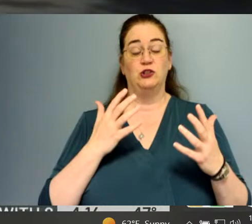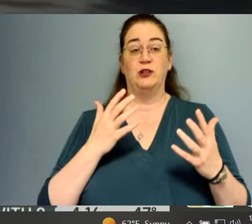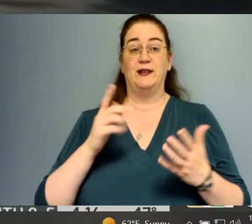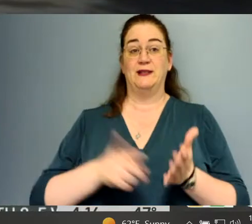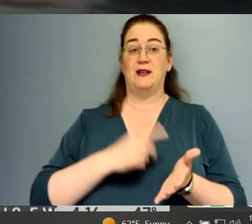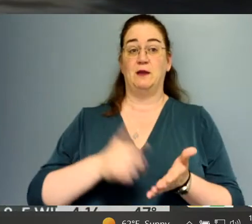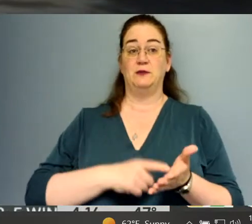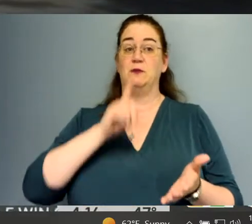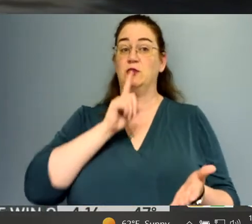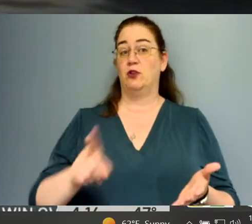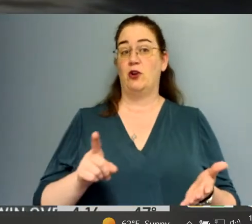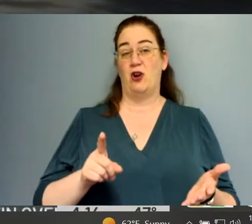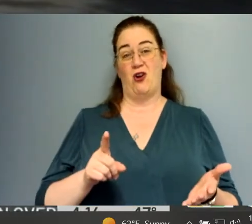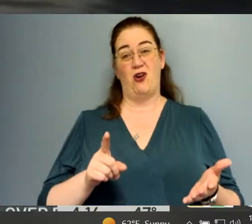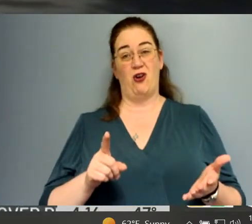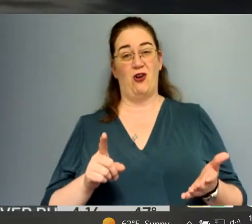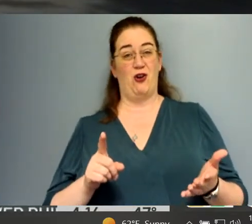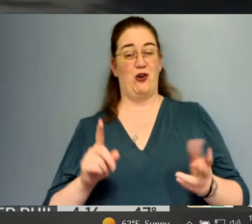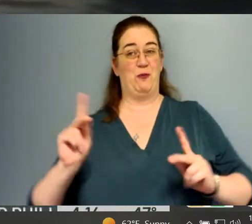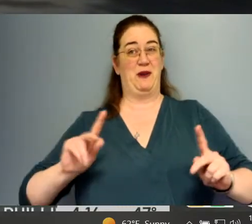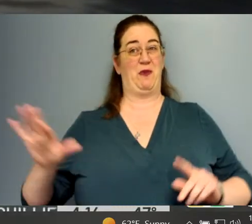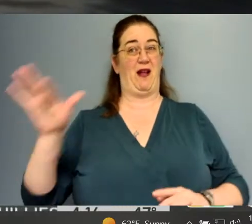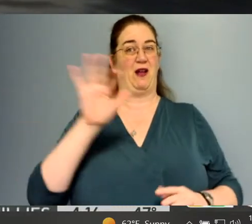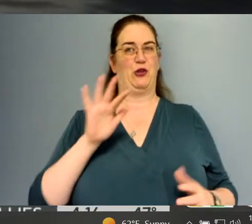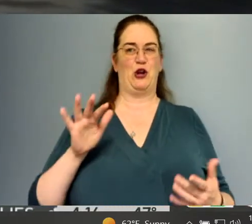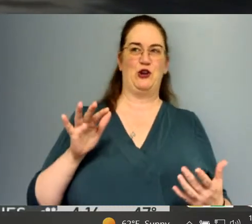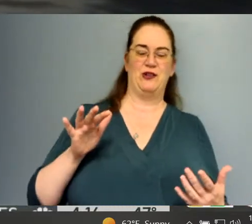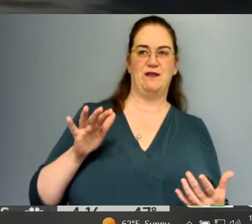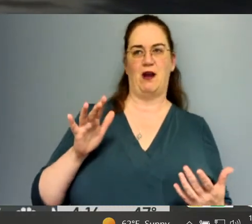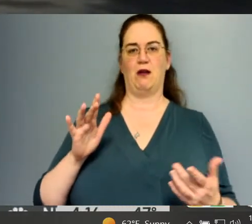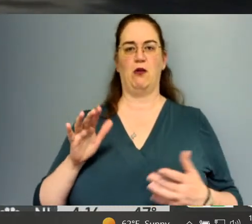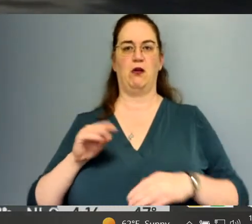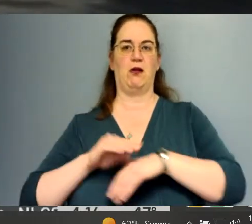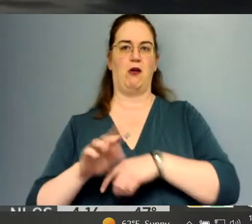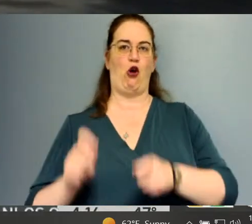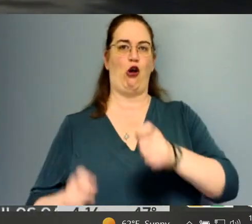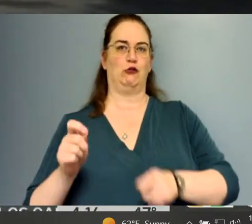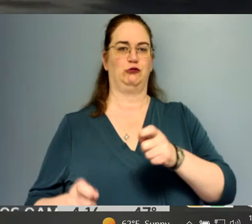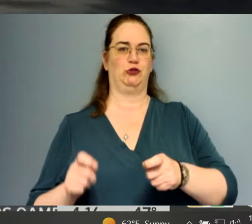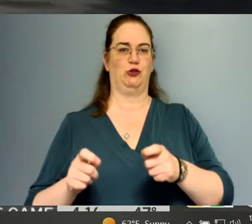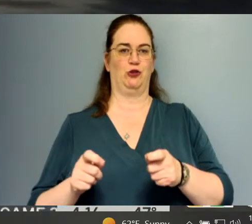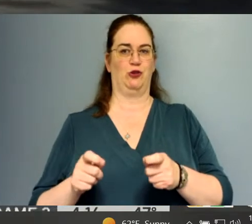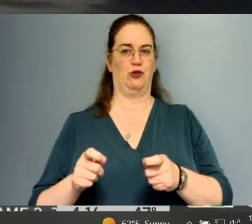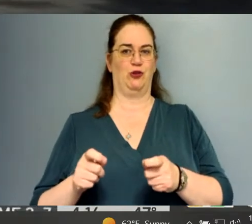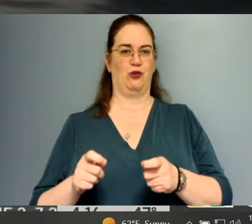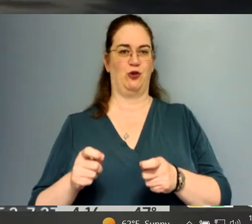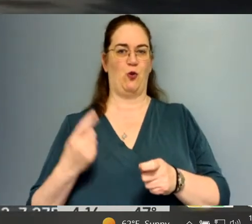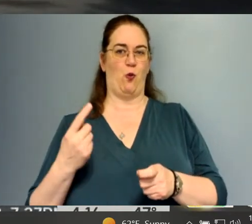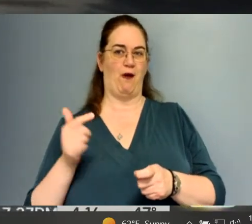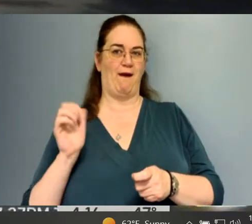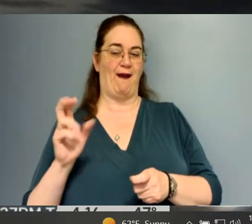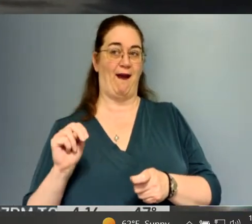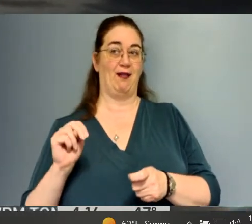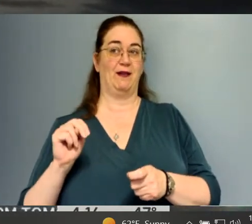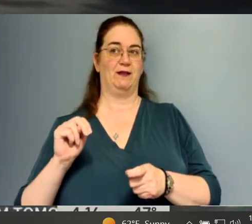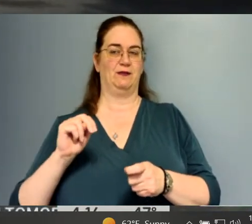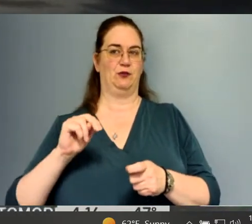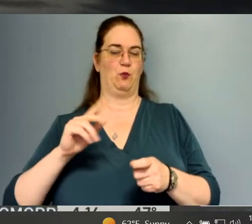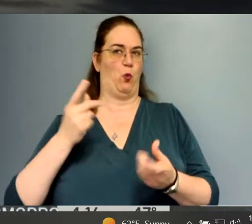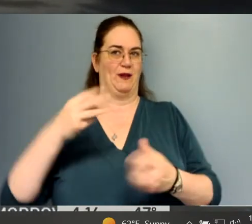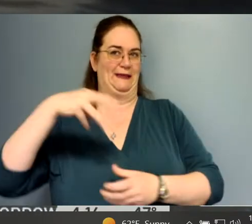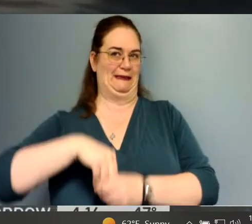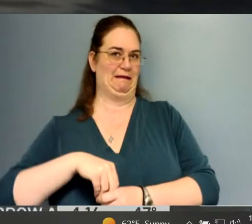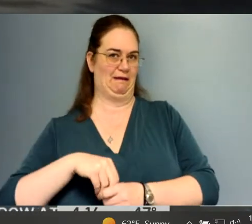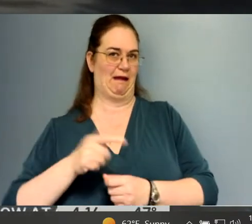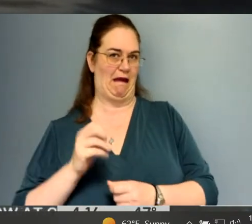sometimes there are shady operators out there that can alter the gallon of home heating oil that you have. Now, by